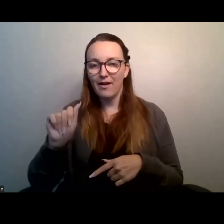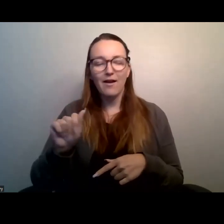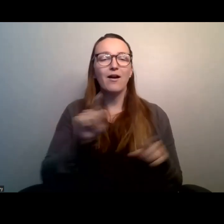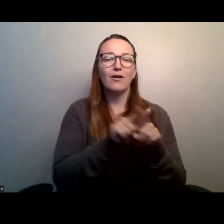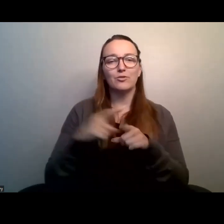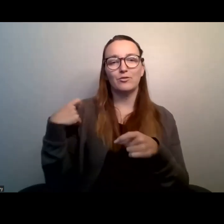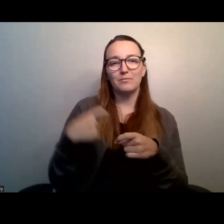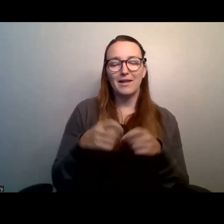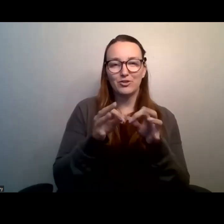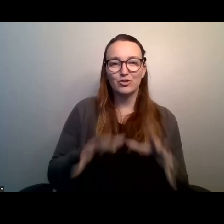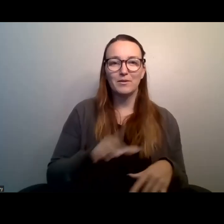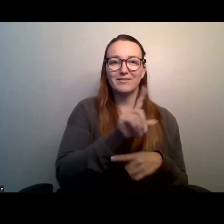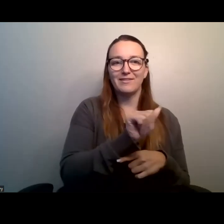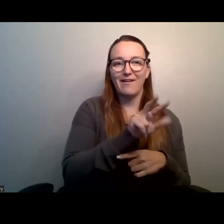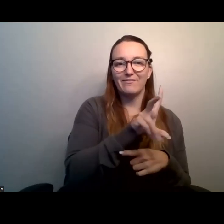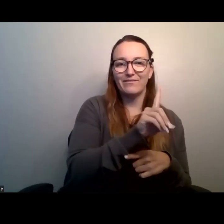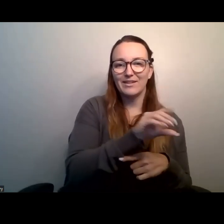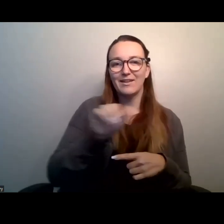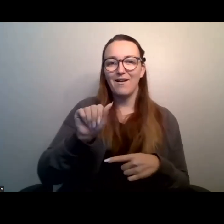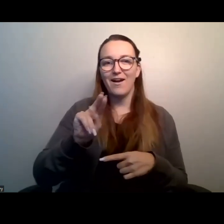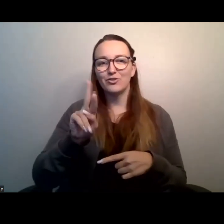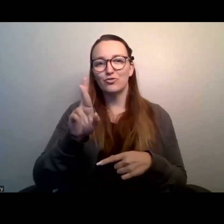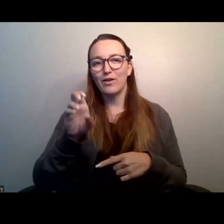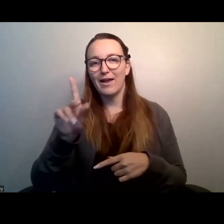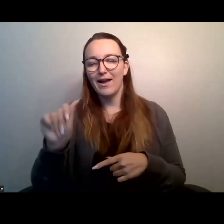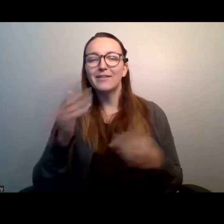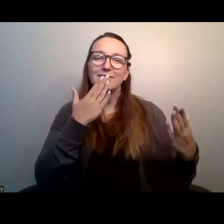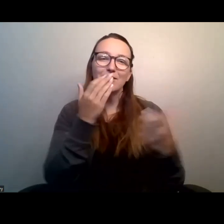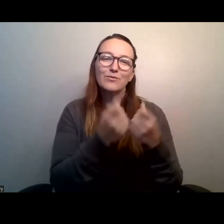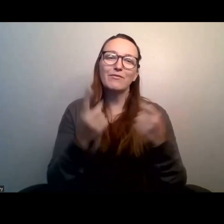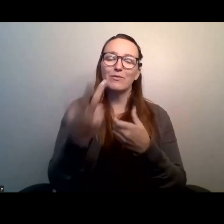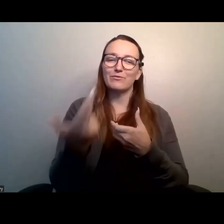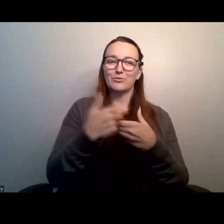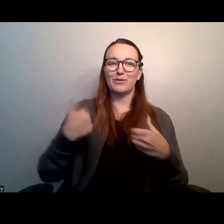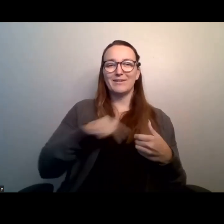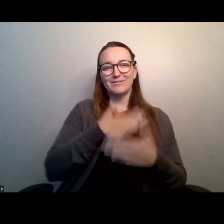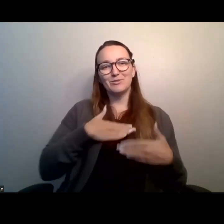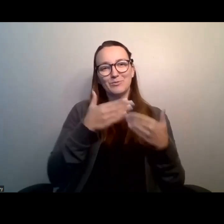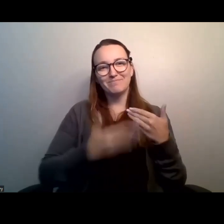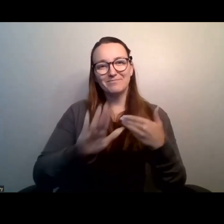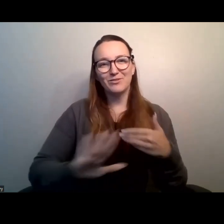interpreters, David and Andrea. Thank you everyone for joining. Enjoy the rest of your day.